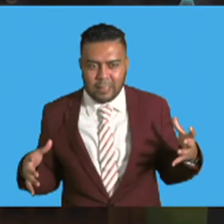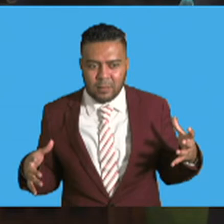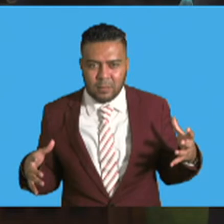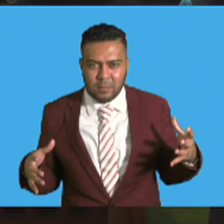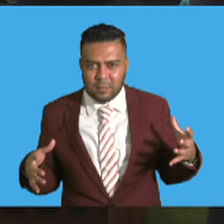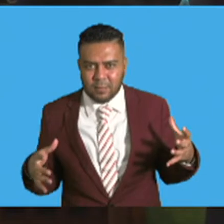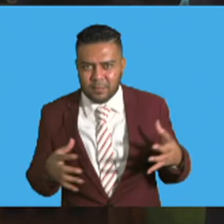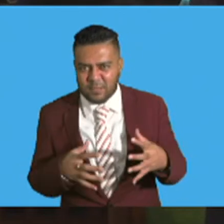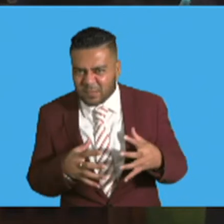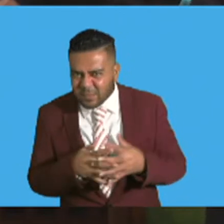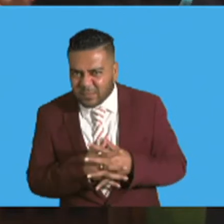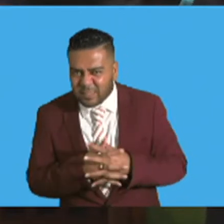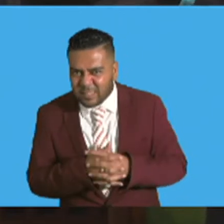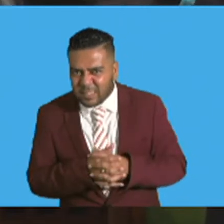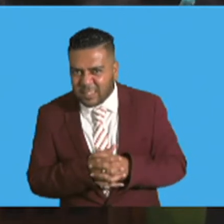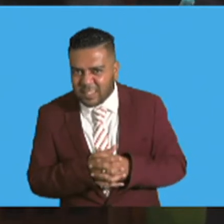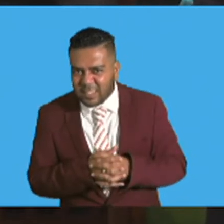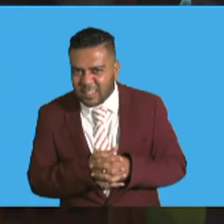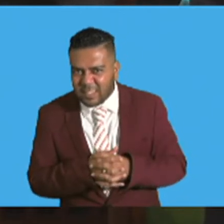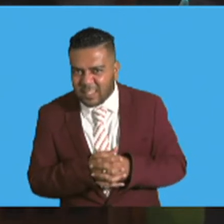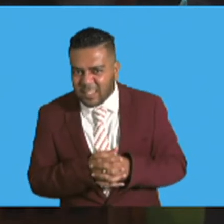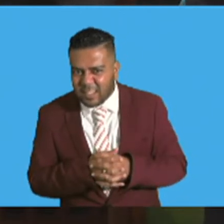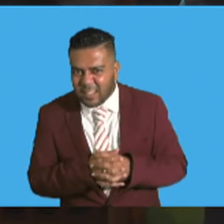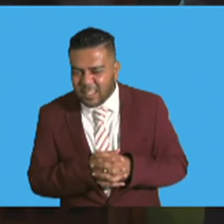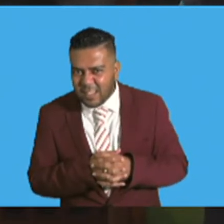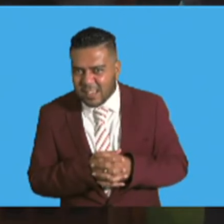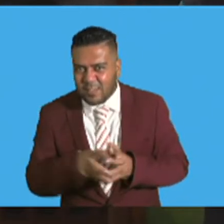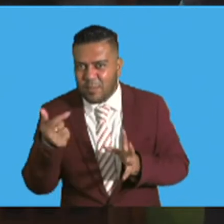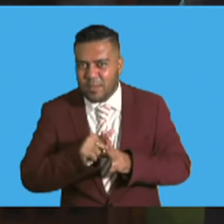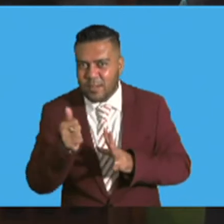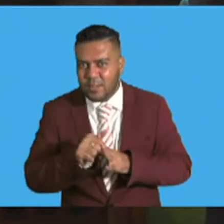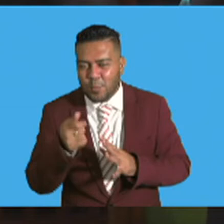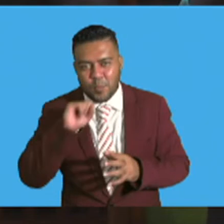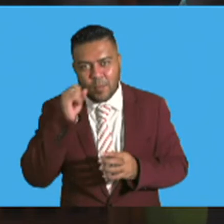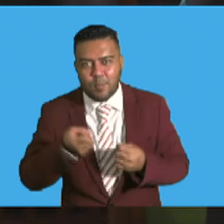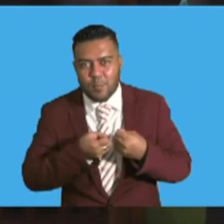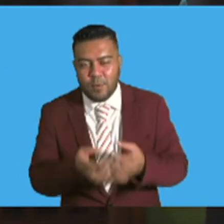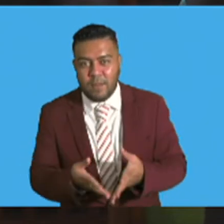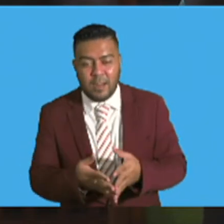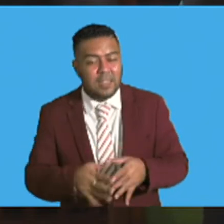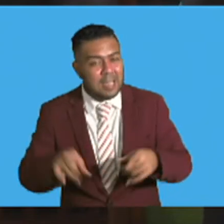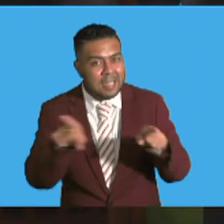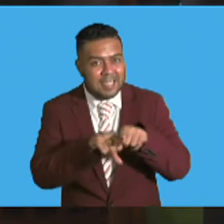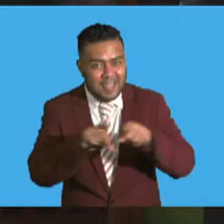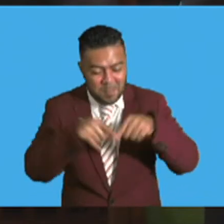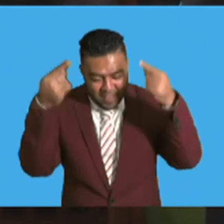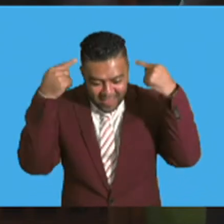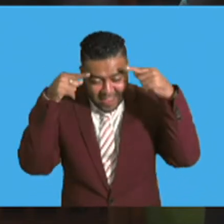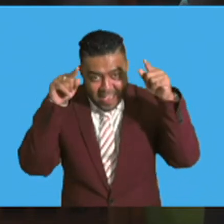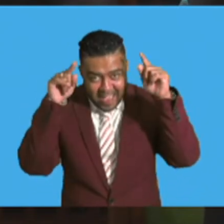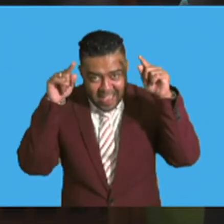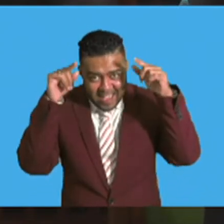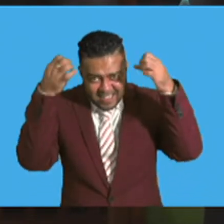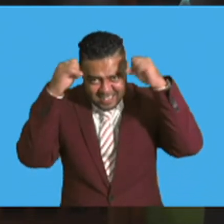the second stage, we will provide this cattle to the farmers, as well as will provide the breeder stock to